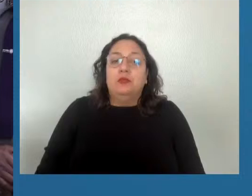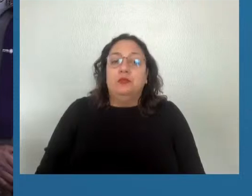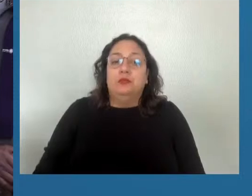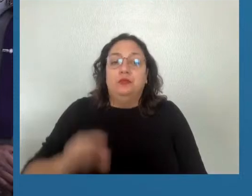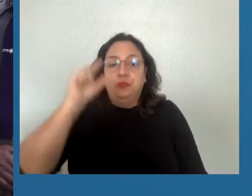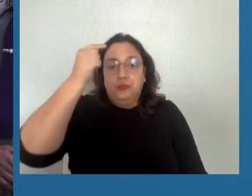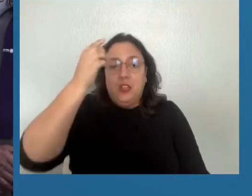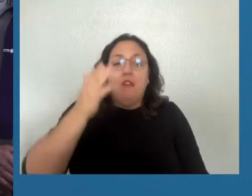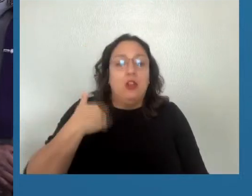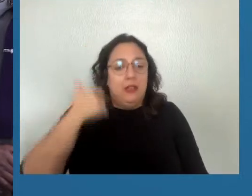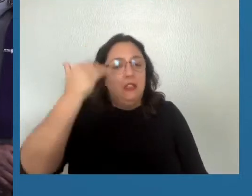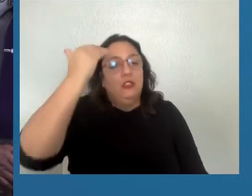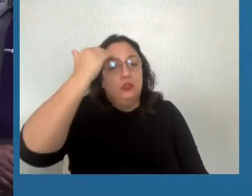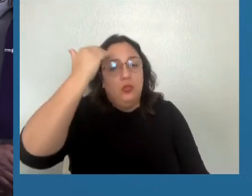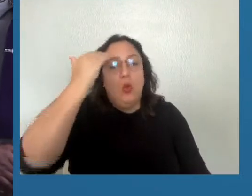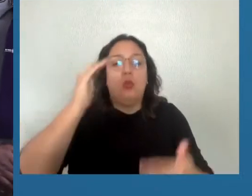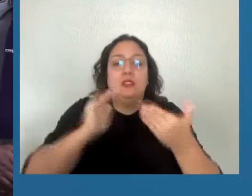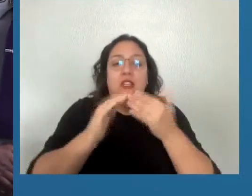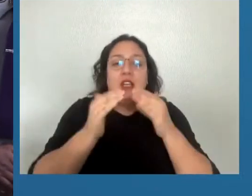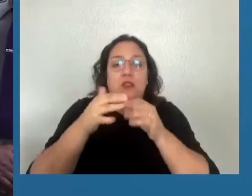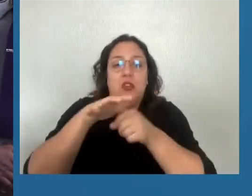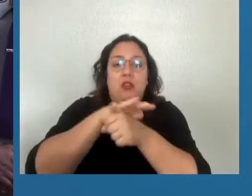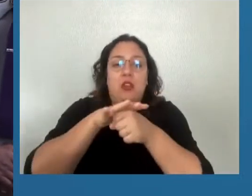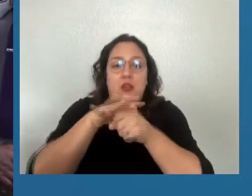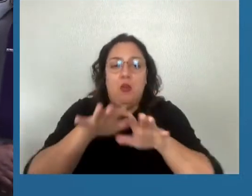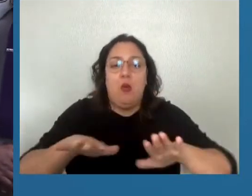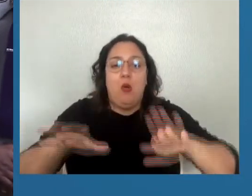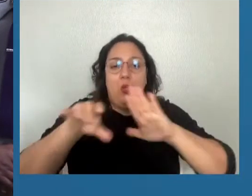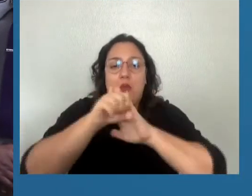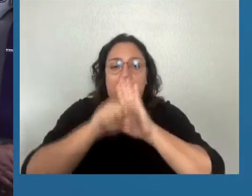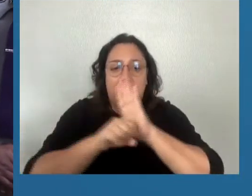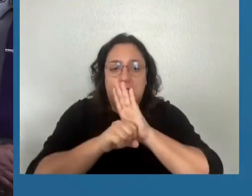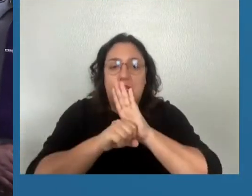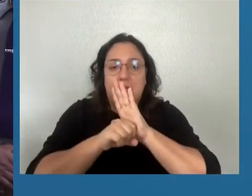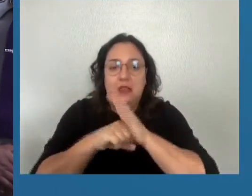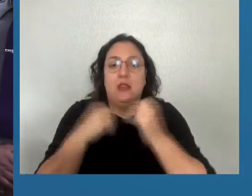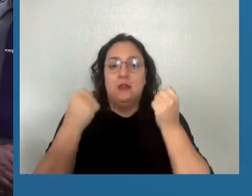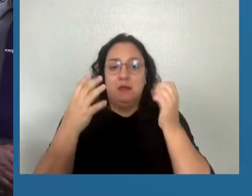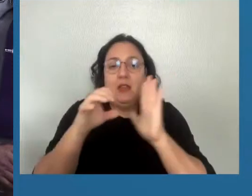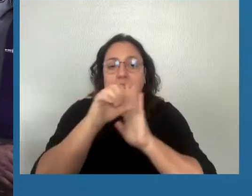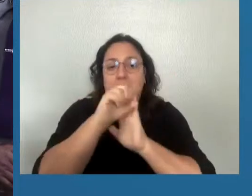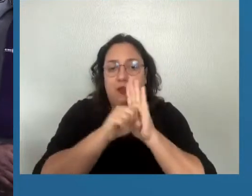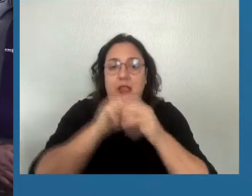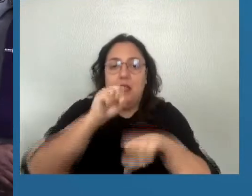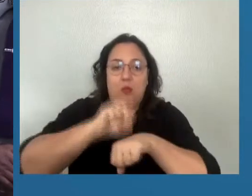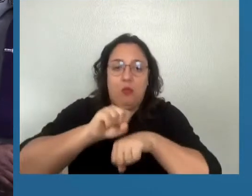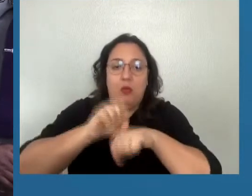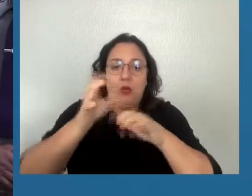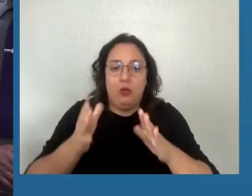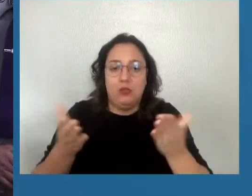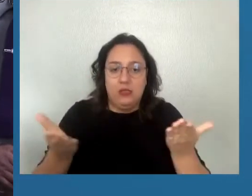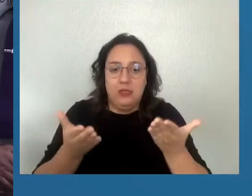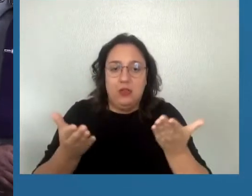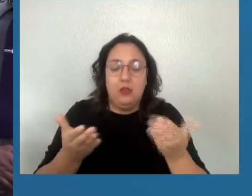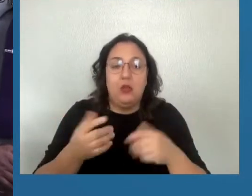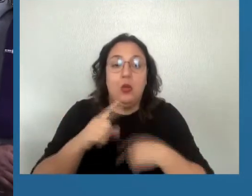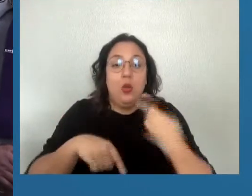areas across the state, not just Albany, but obviously we have a high percentage of state workers here, when people are participating in remote